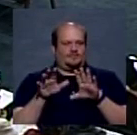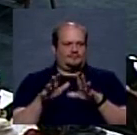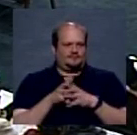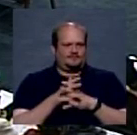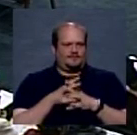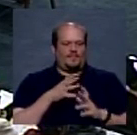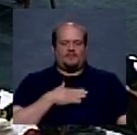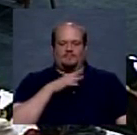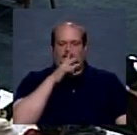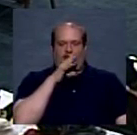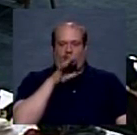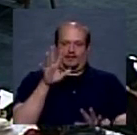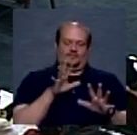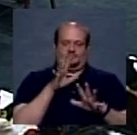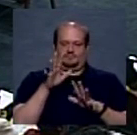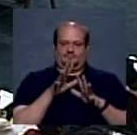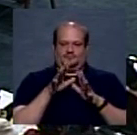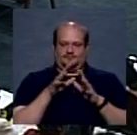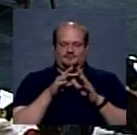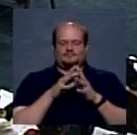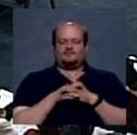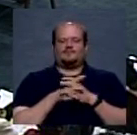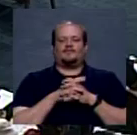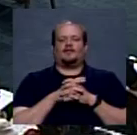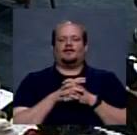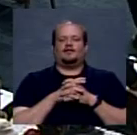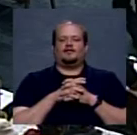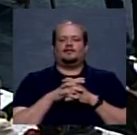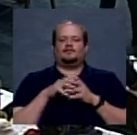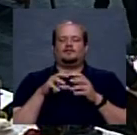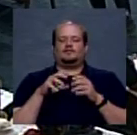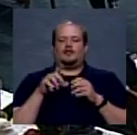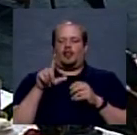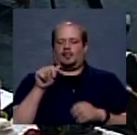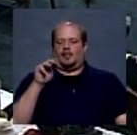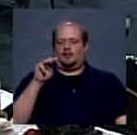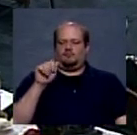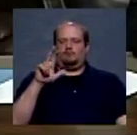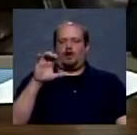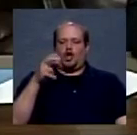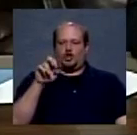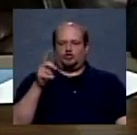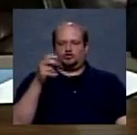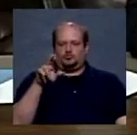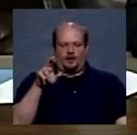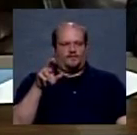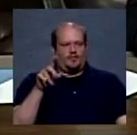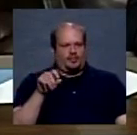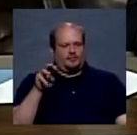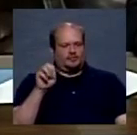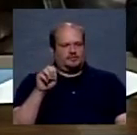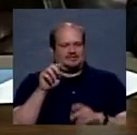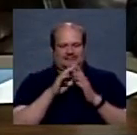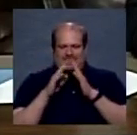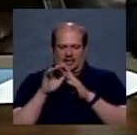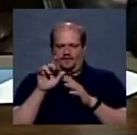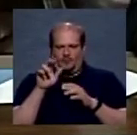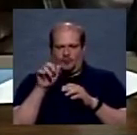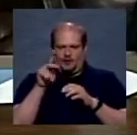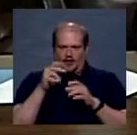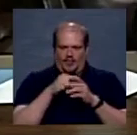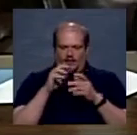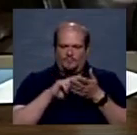my mouth is moving before my brain is. LaMarche Drive, Little Rock, Arkansas, amending the official zoning map of the city of Little Rock, Arkansas,